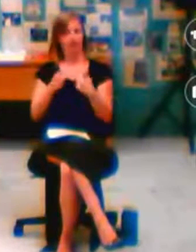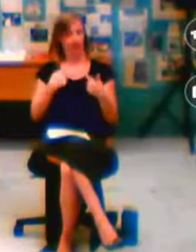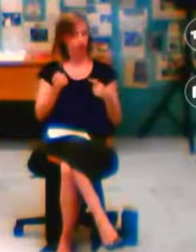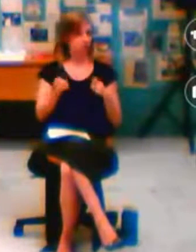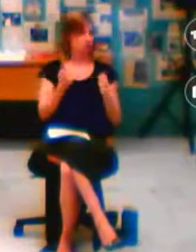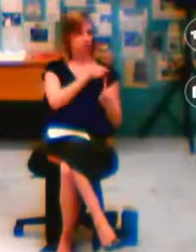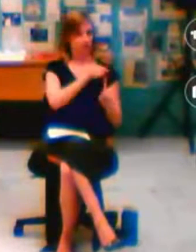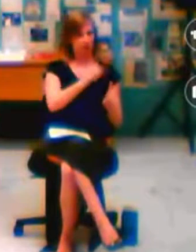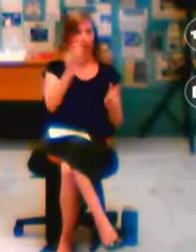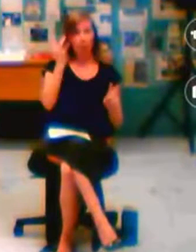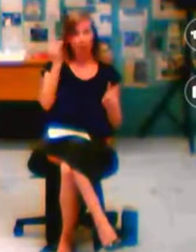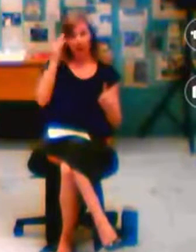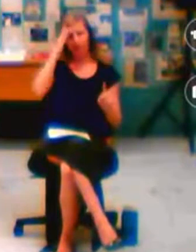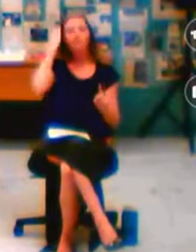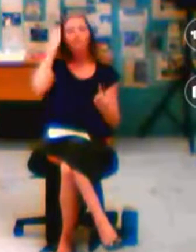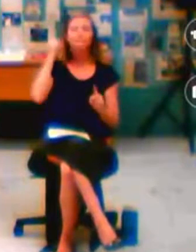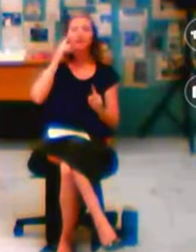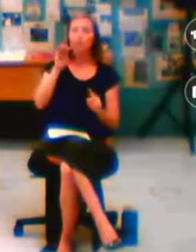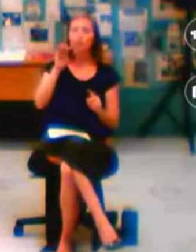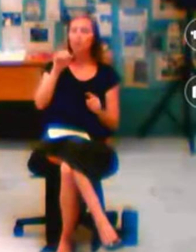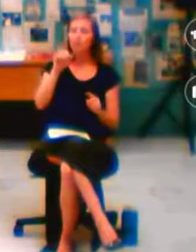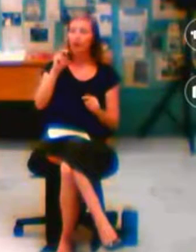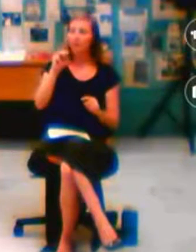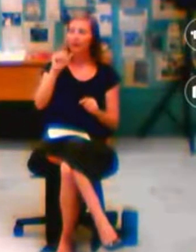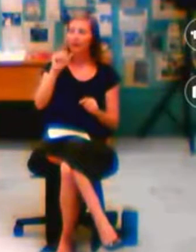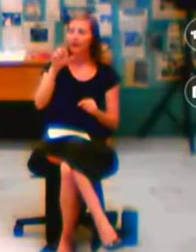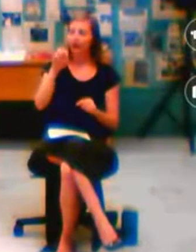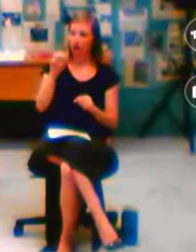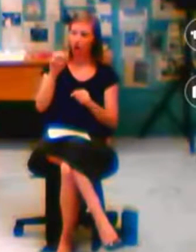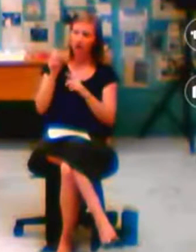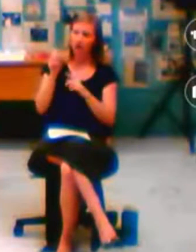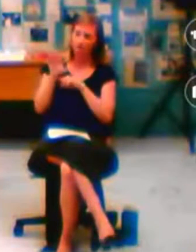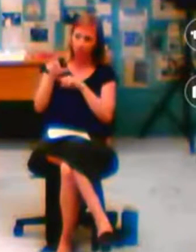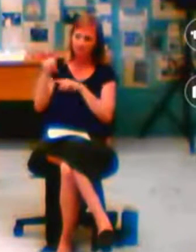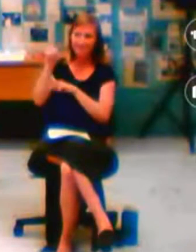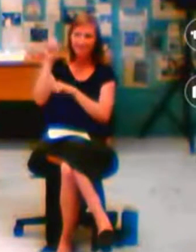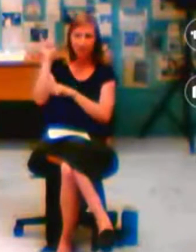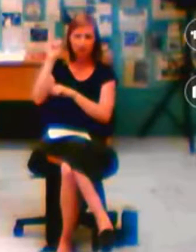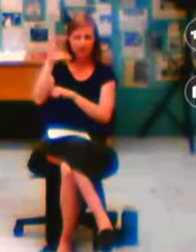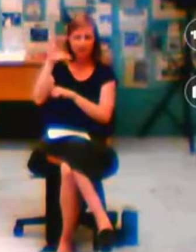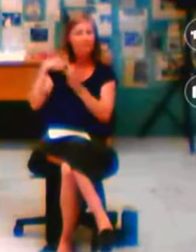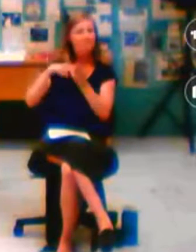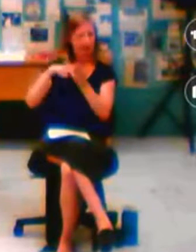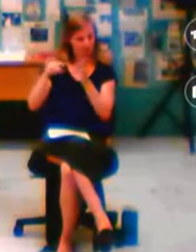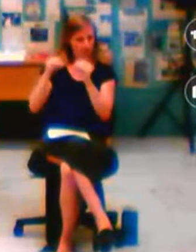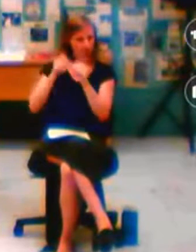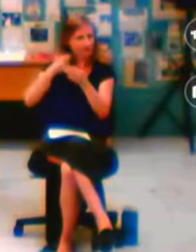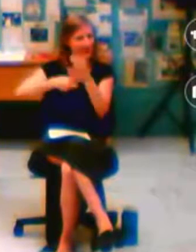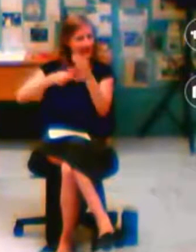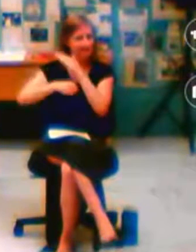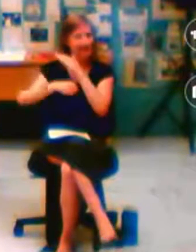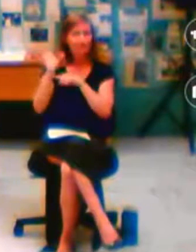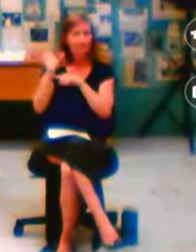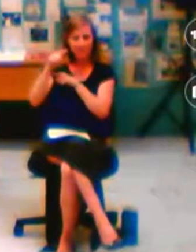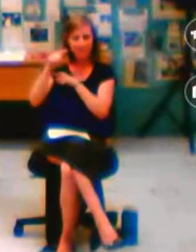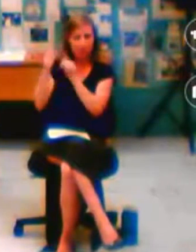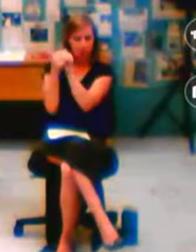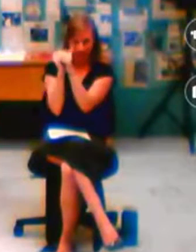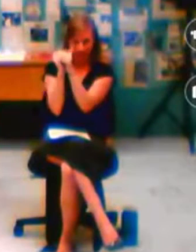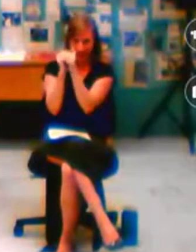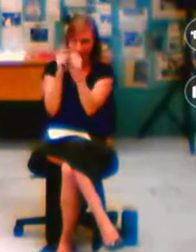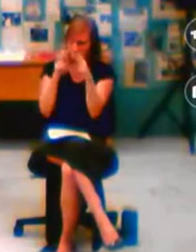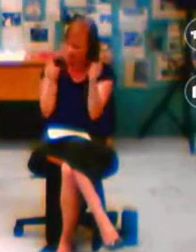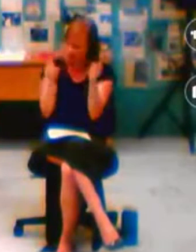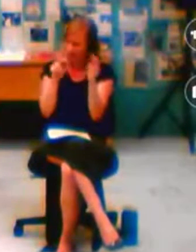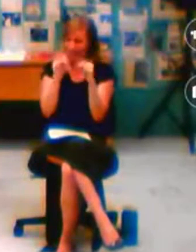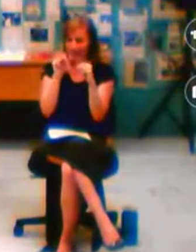My premiums, for example, went up 40% overnight in March because my policy was canceled that I'd had for 15 years. The reason is